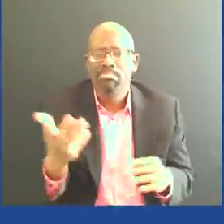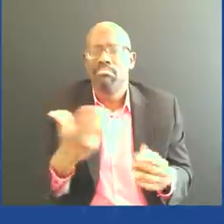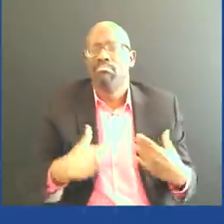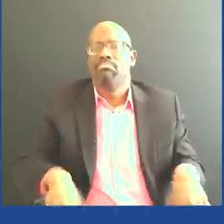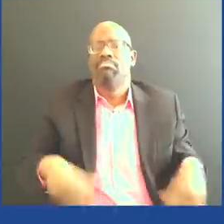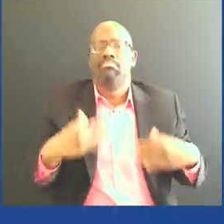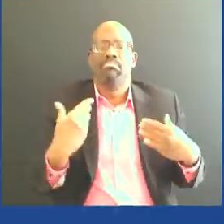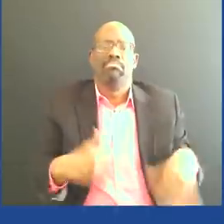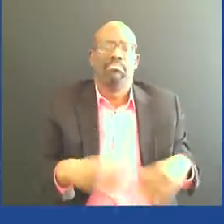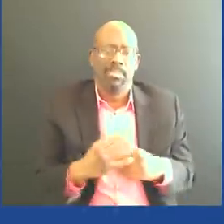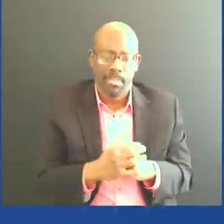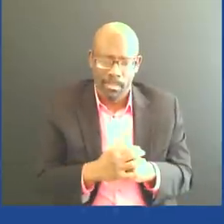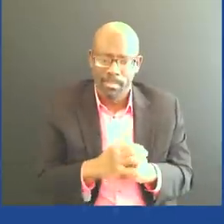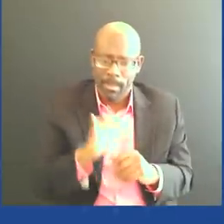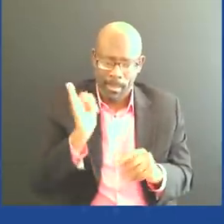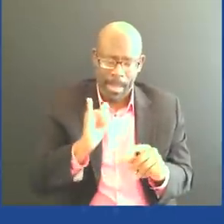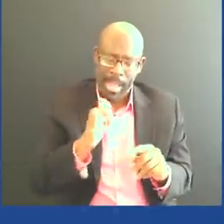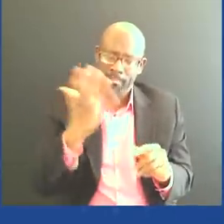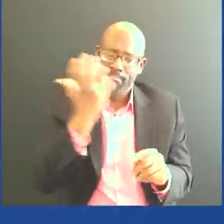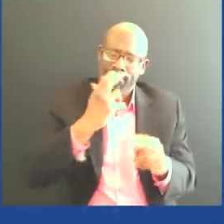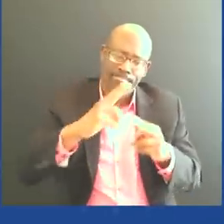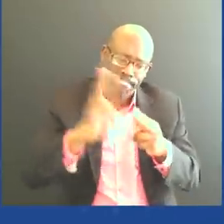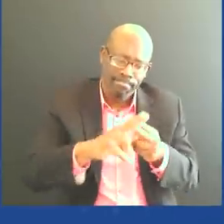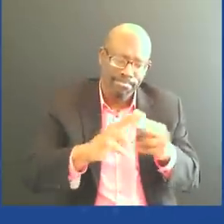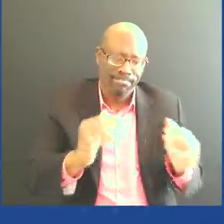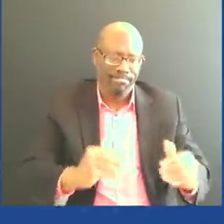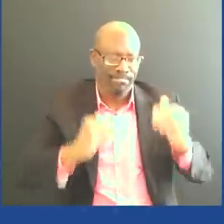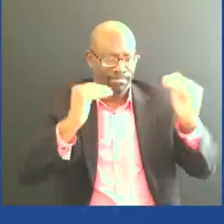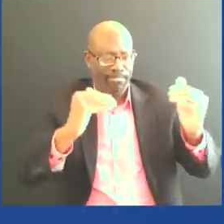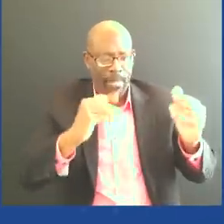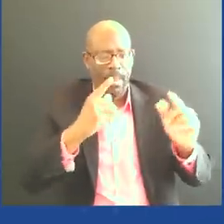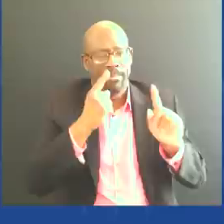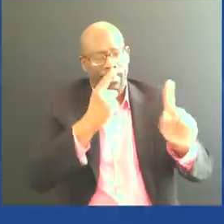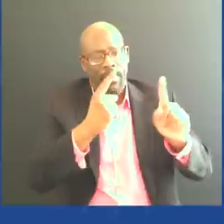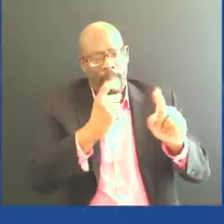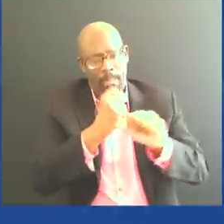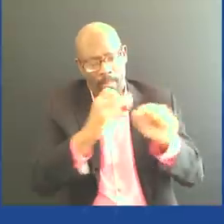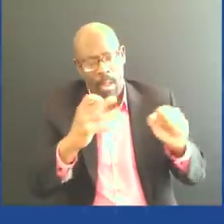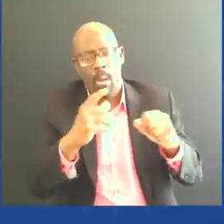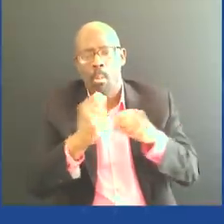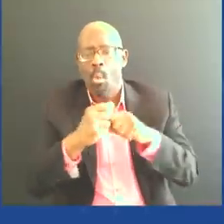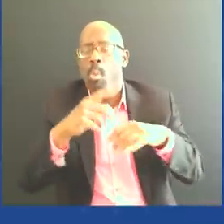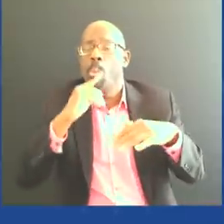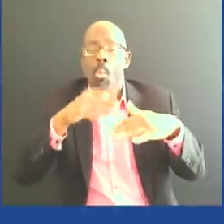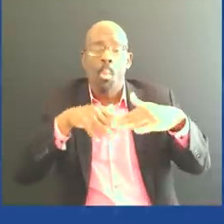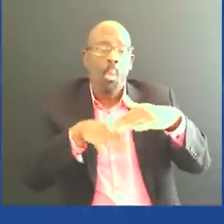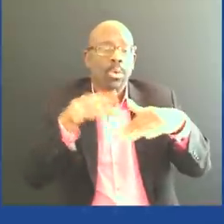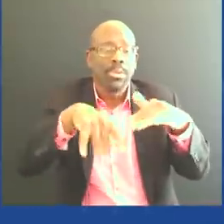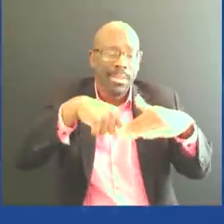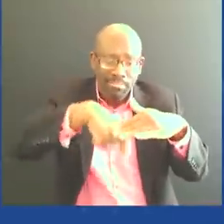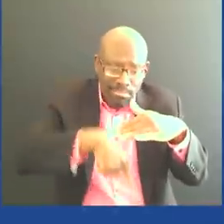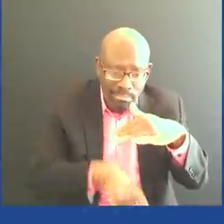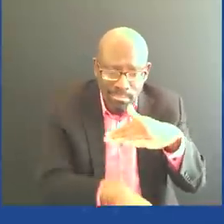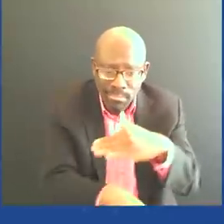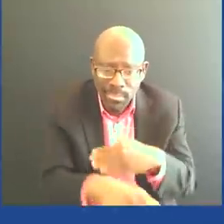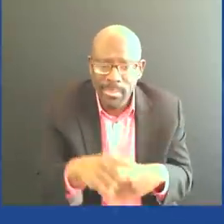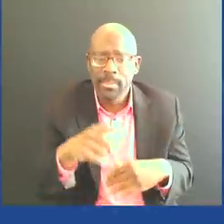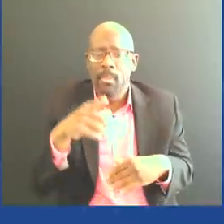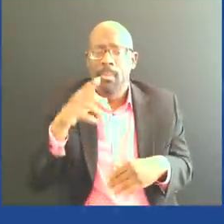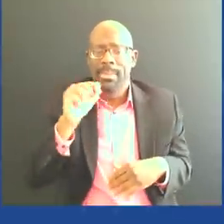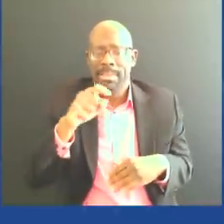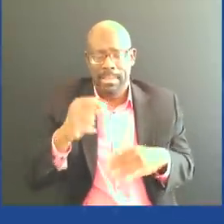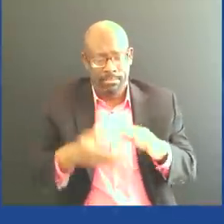missions. From the depths of the ocean ensuring sea control to delivering precision strike and supporting naval special